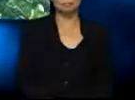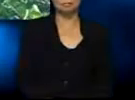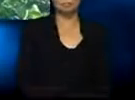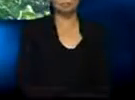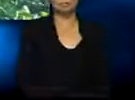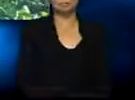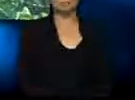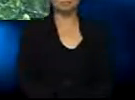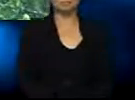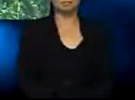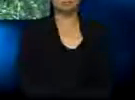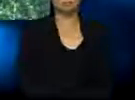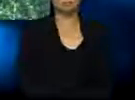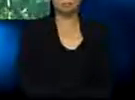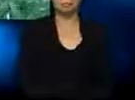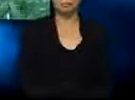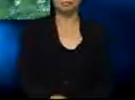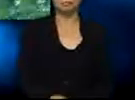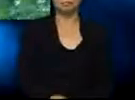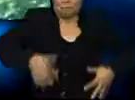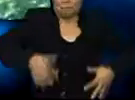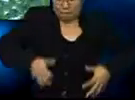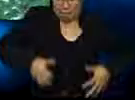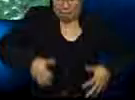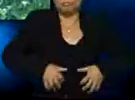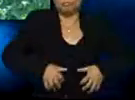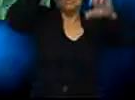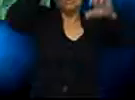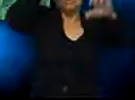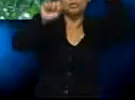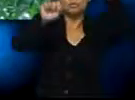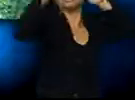A gibbon swings from branch to branch.